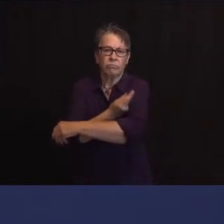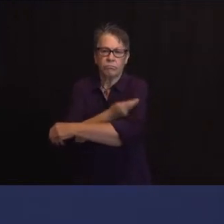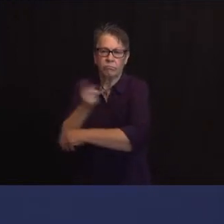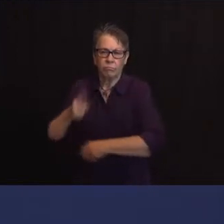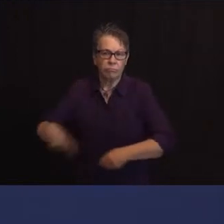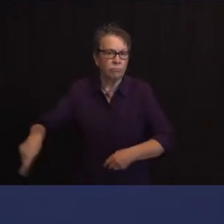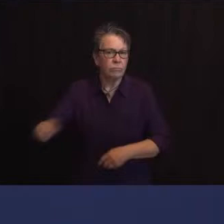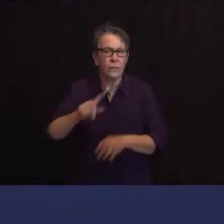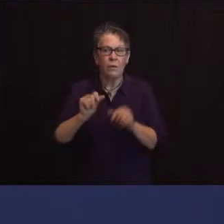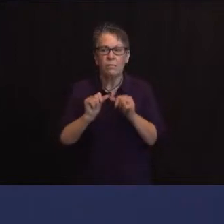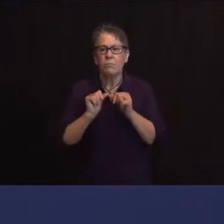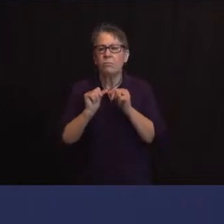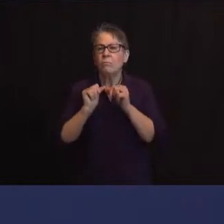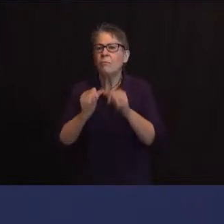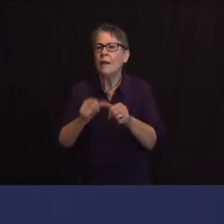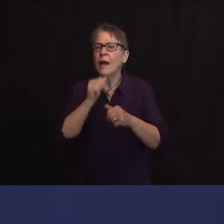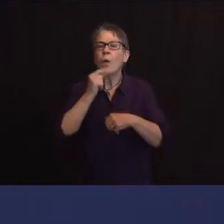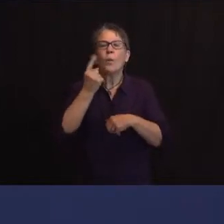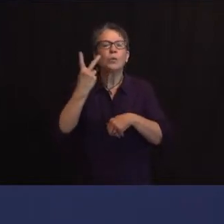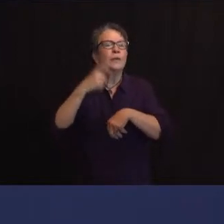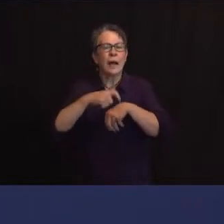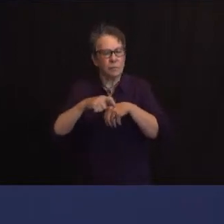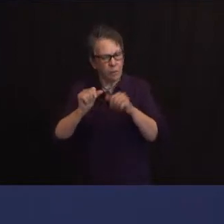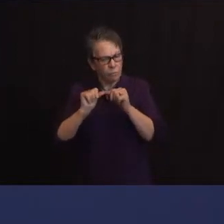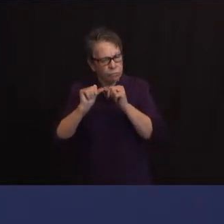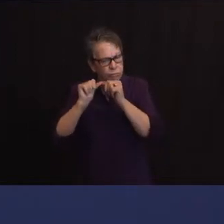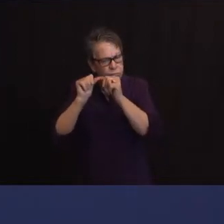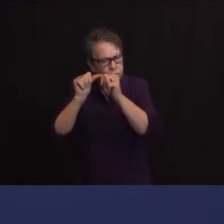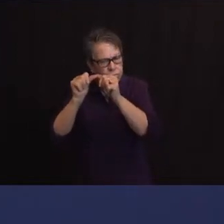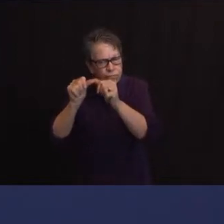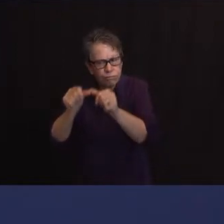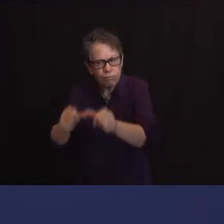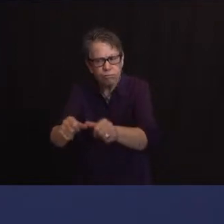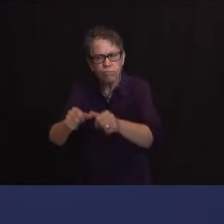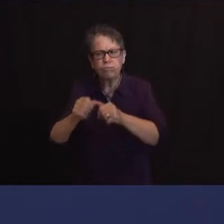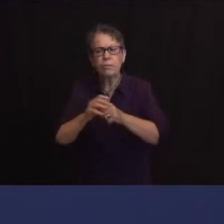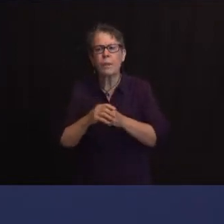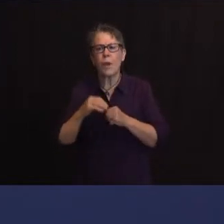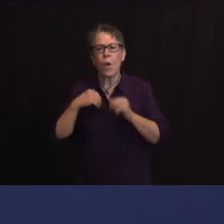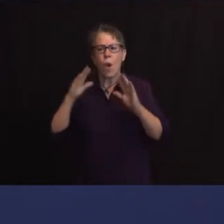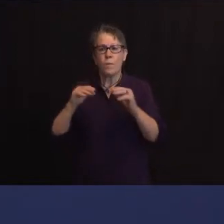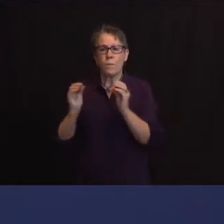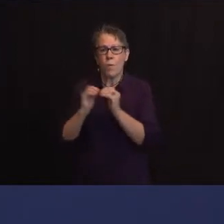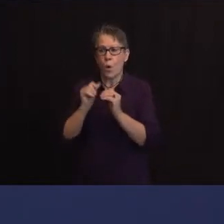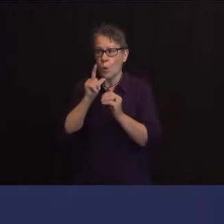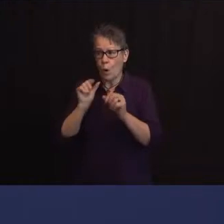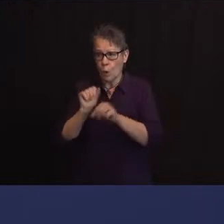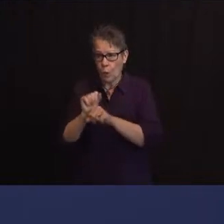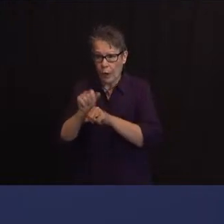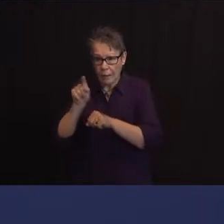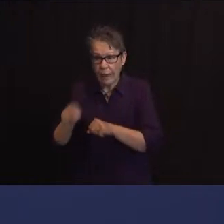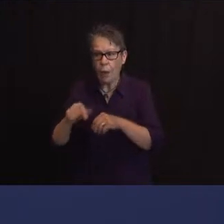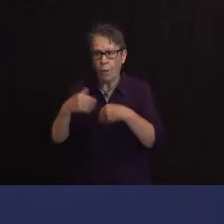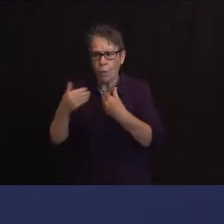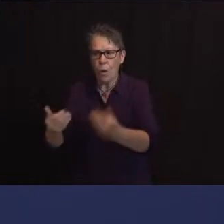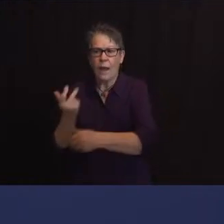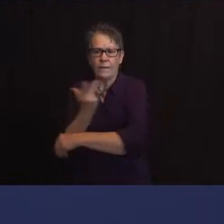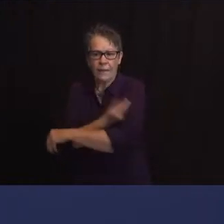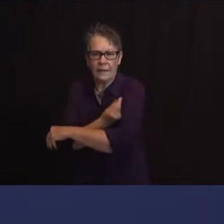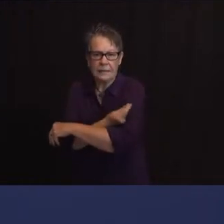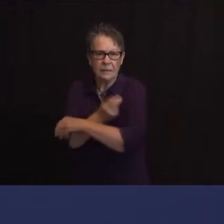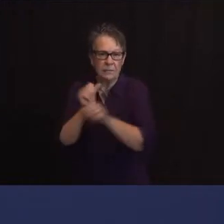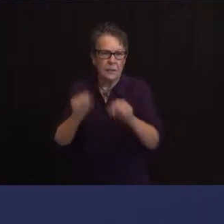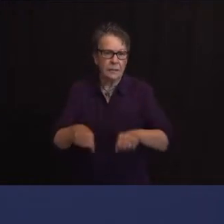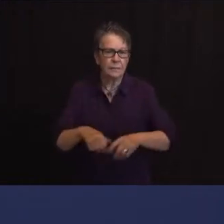basis. Hopefully, more employees will want to get vaccinated, and their independent pharmacies will take care of